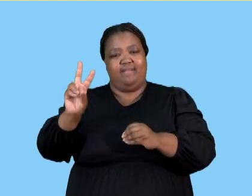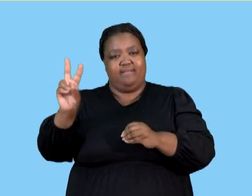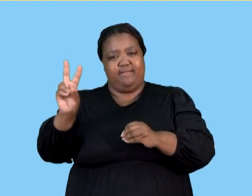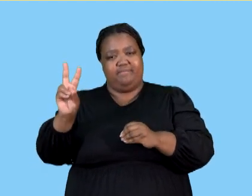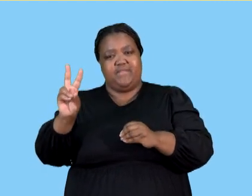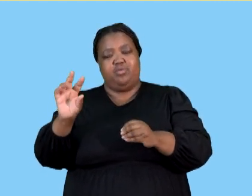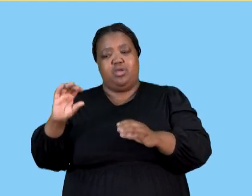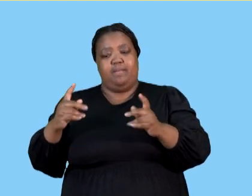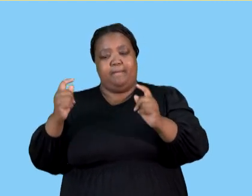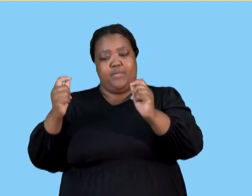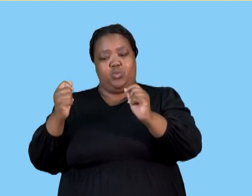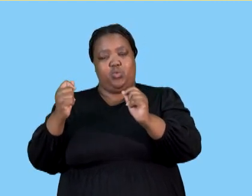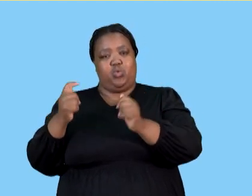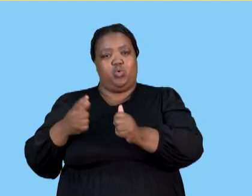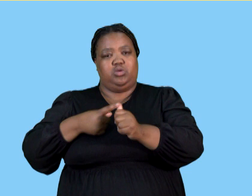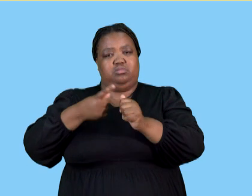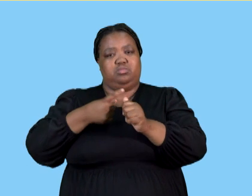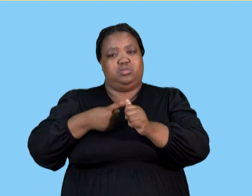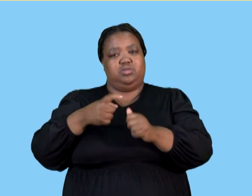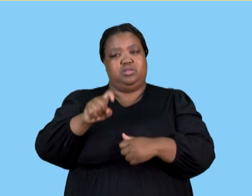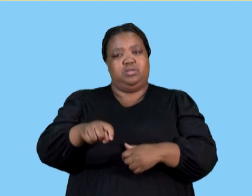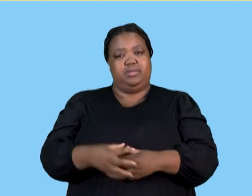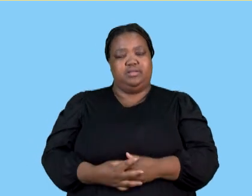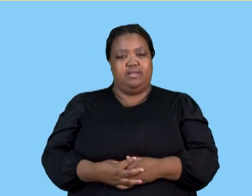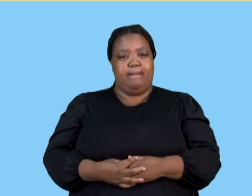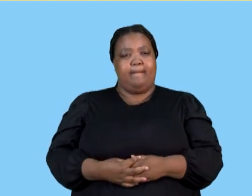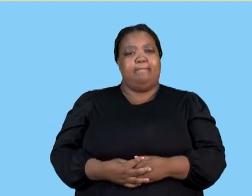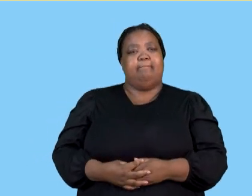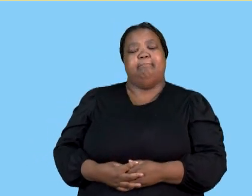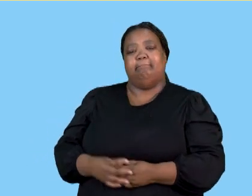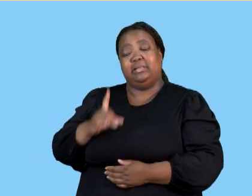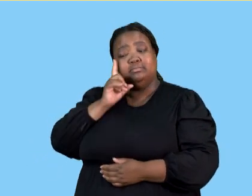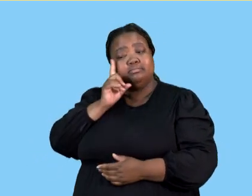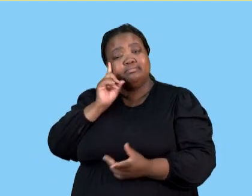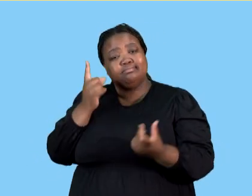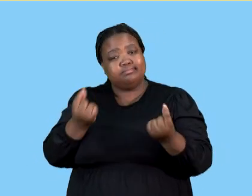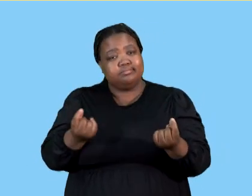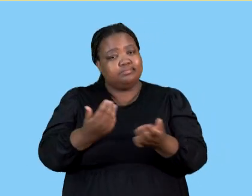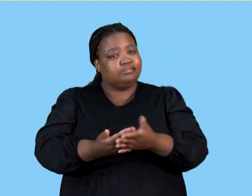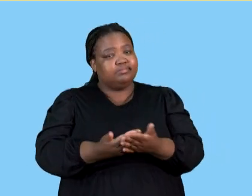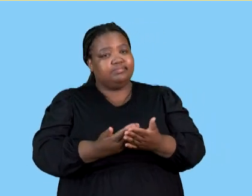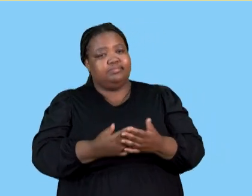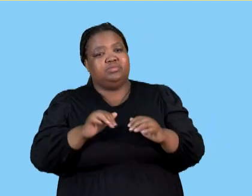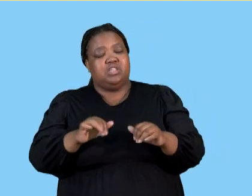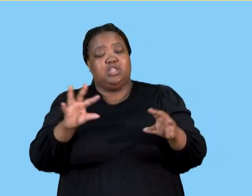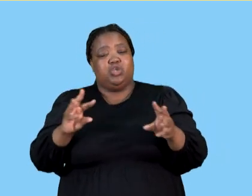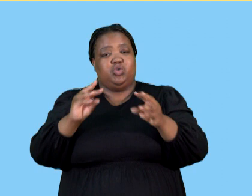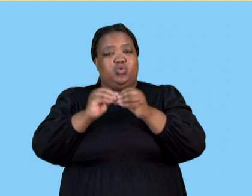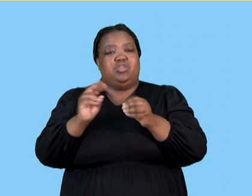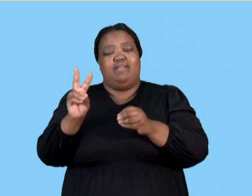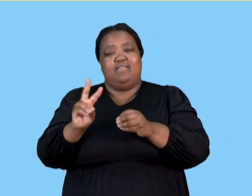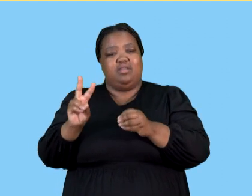the total variable cost, the total variable cost. Let's see if we can do